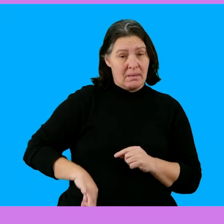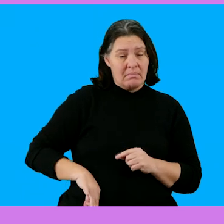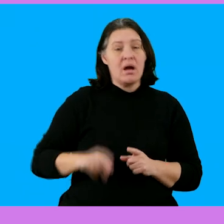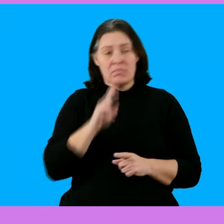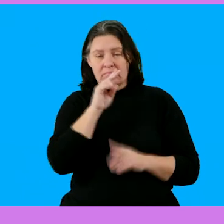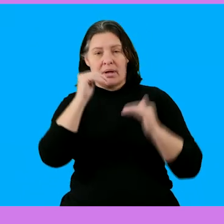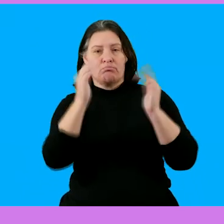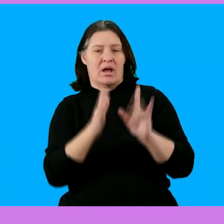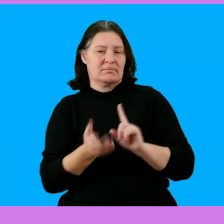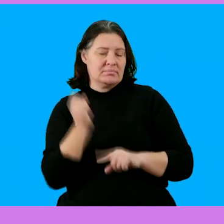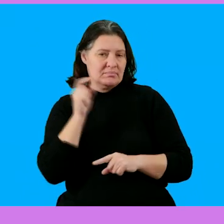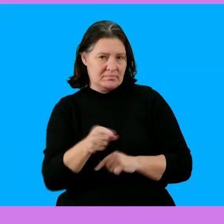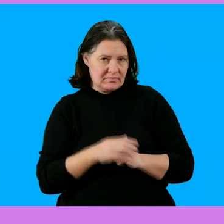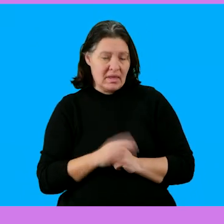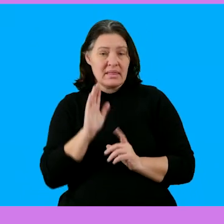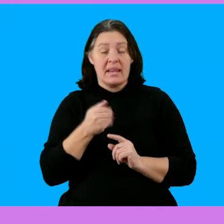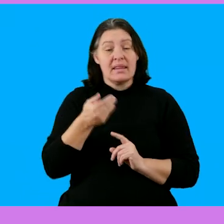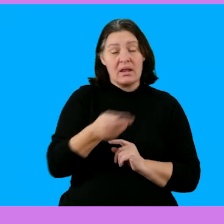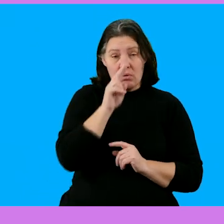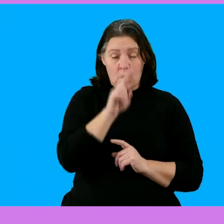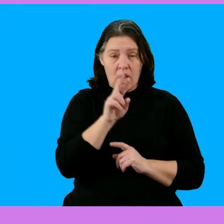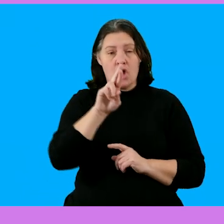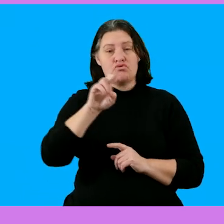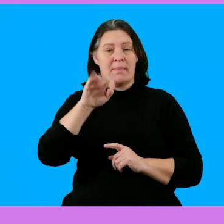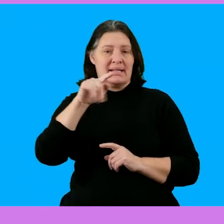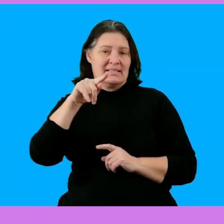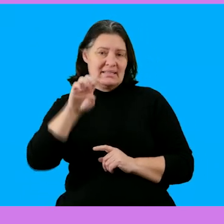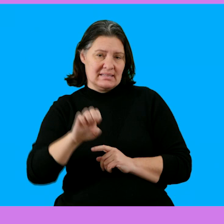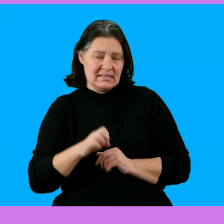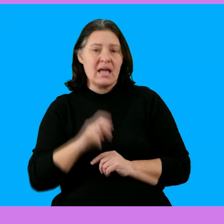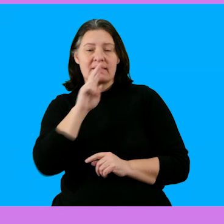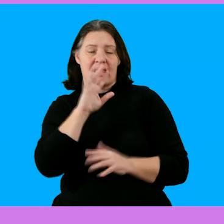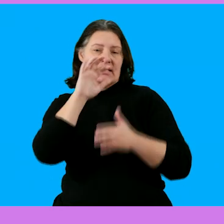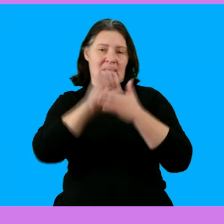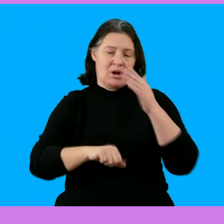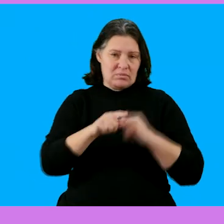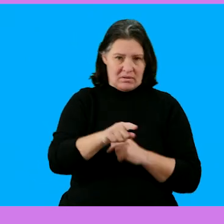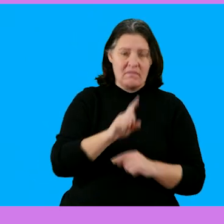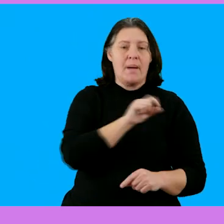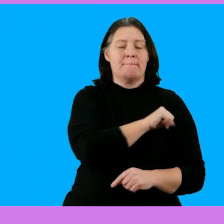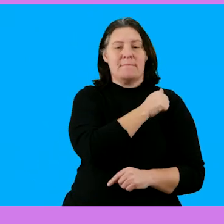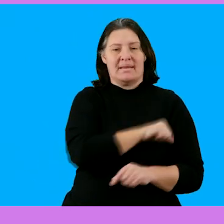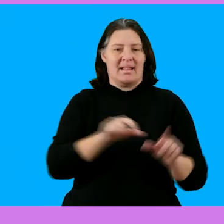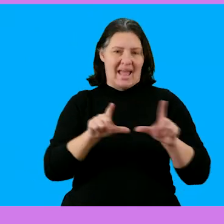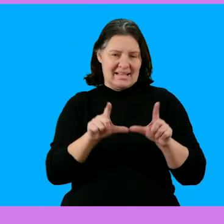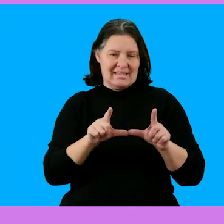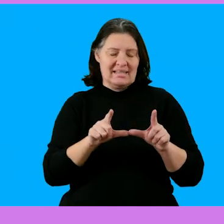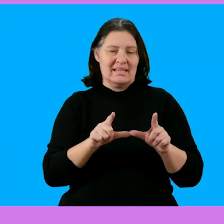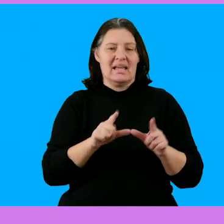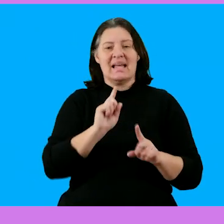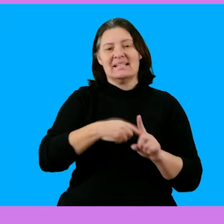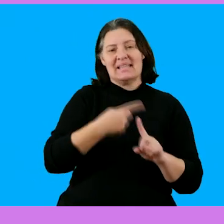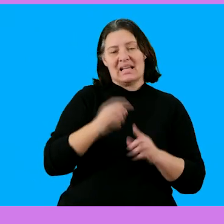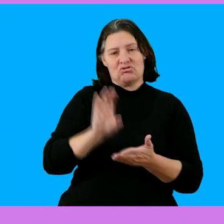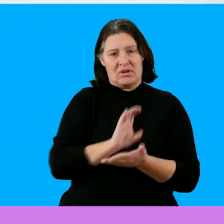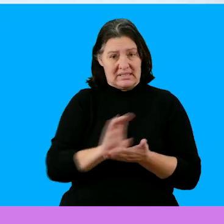we determine the tax bracket. Thereafter, we looked at rebates, and we also then subtracted the medical aid tax